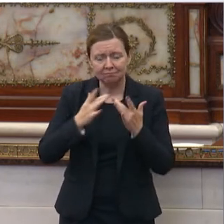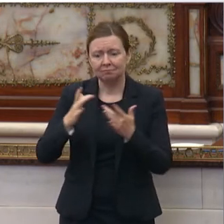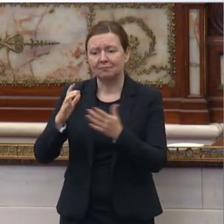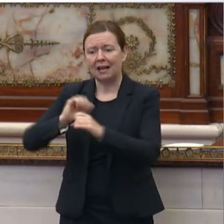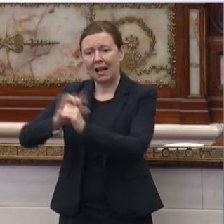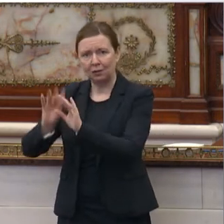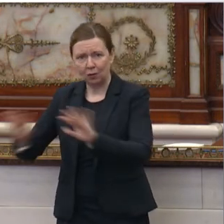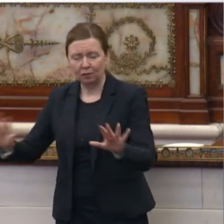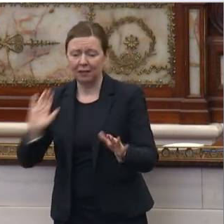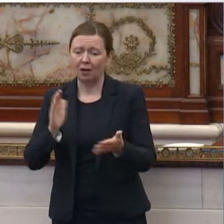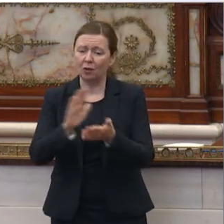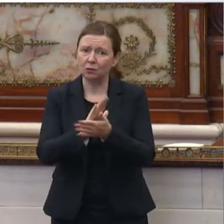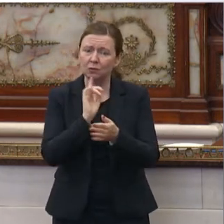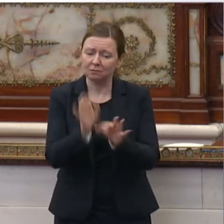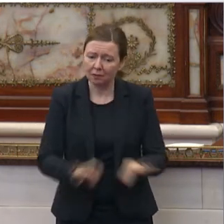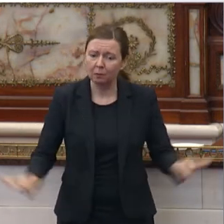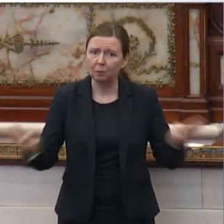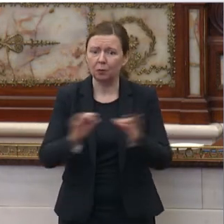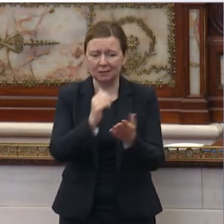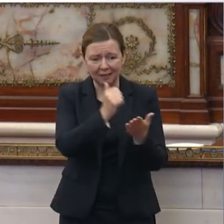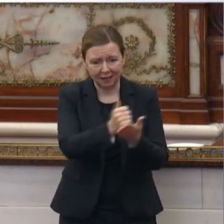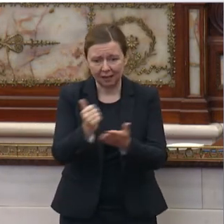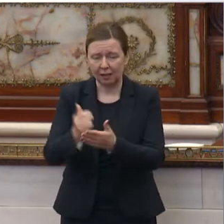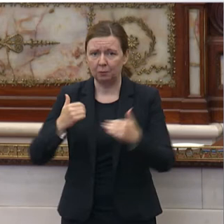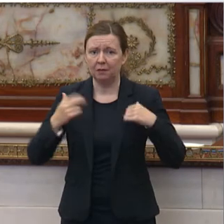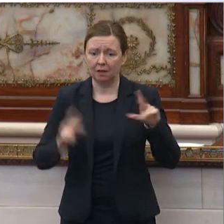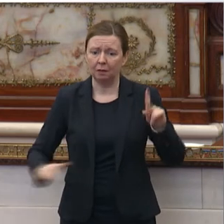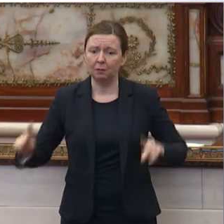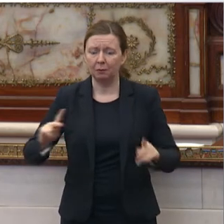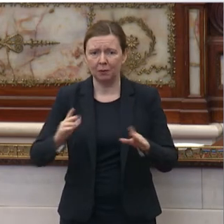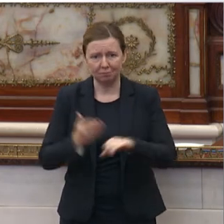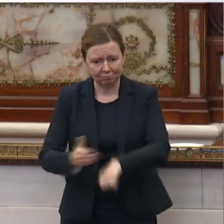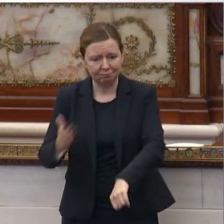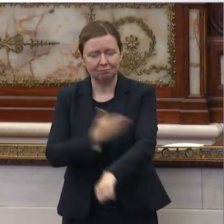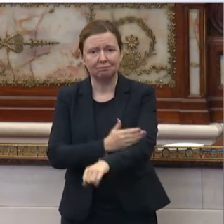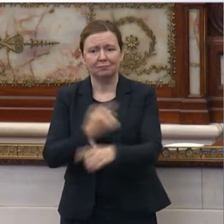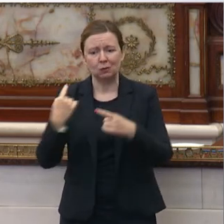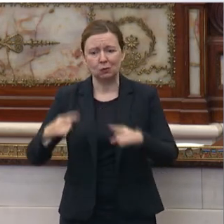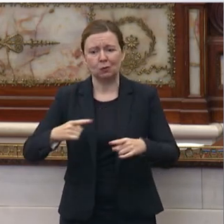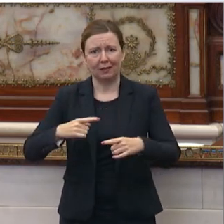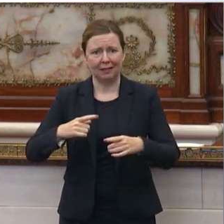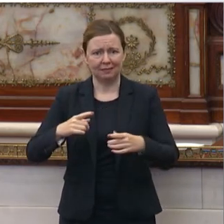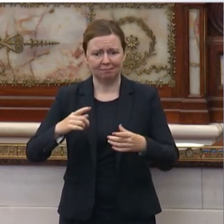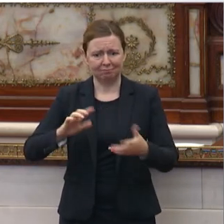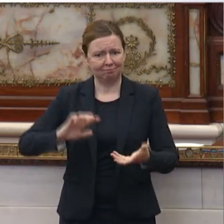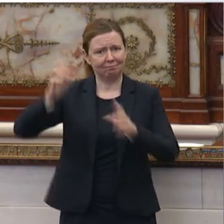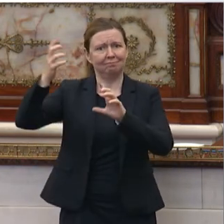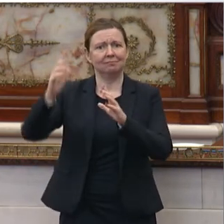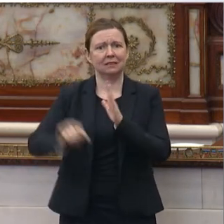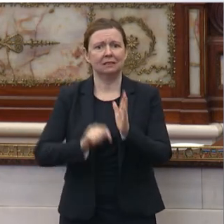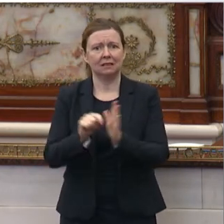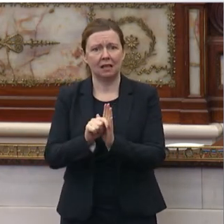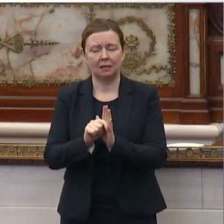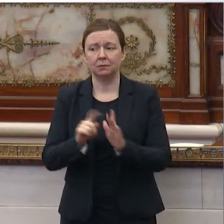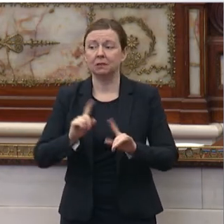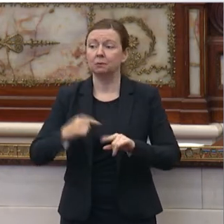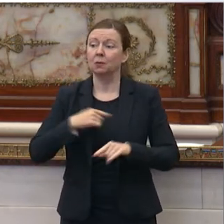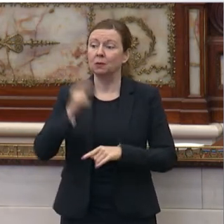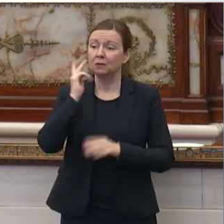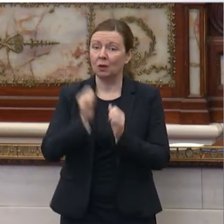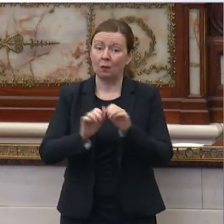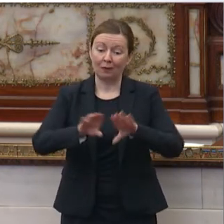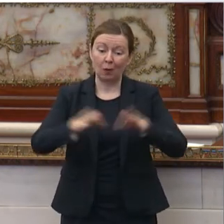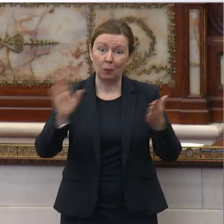helping young people rebuild their lives in uncertain and difficult times. Unfortunately, as we saw with the opening of